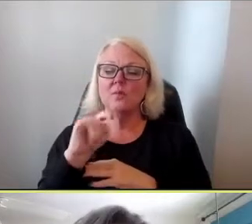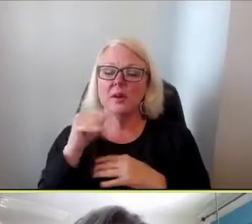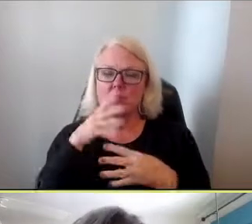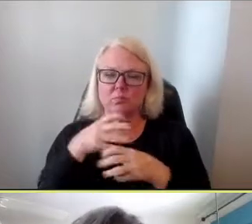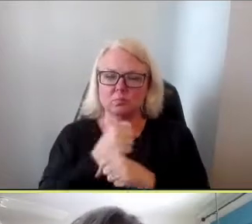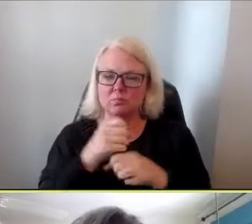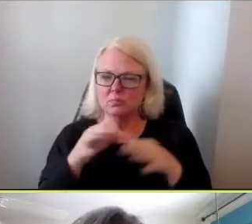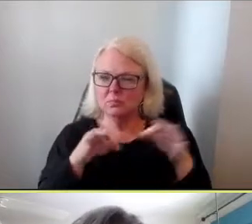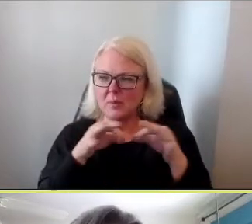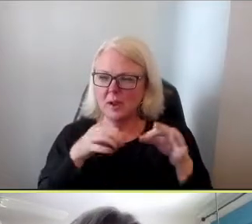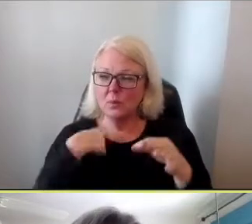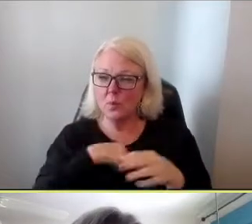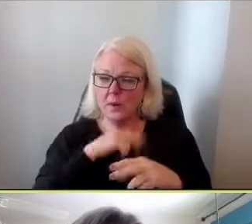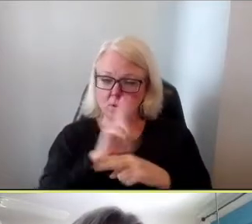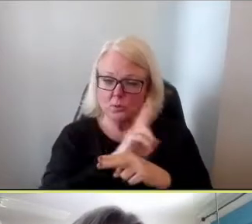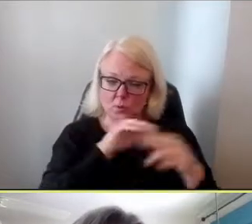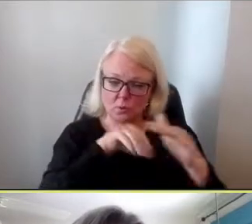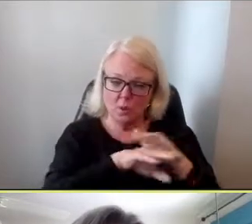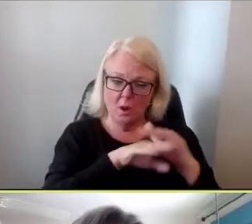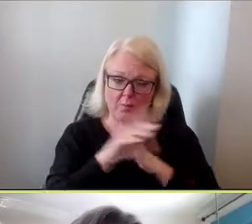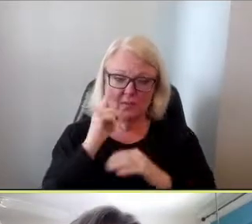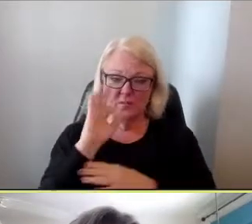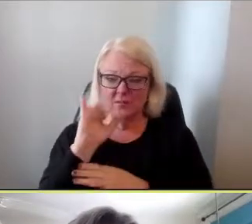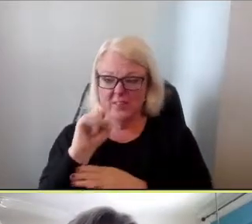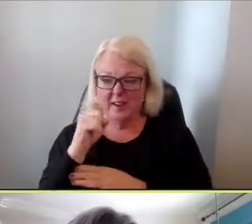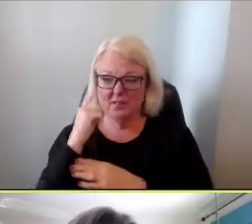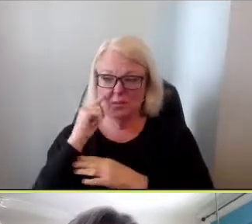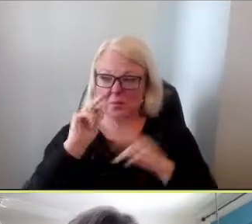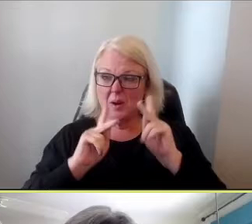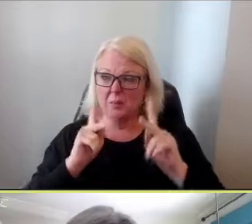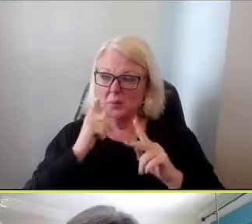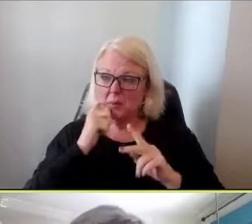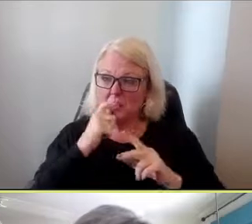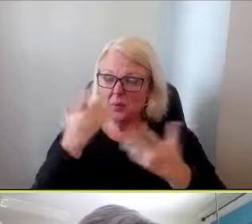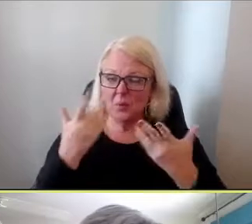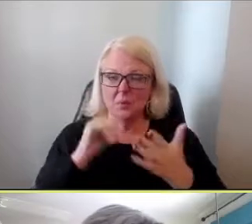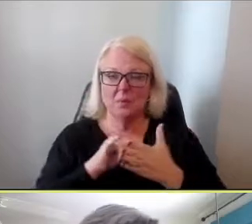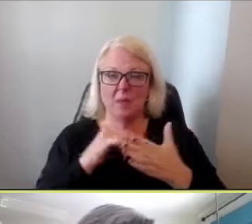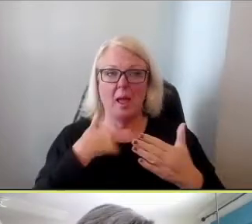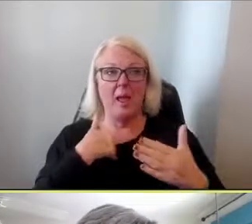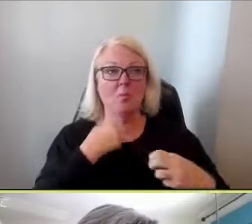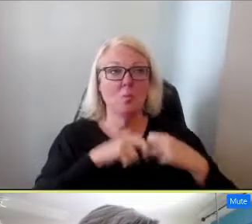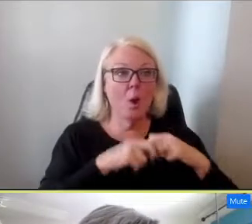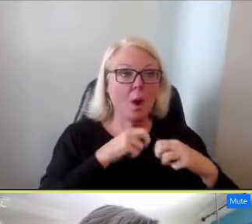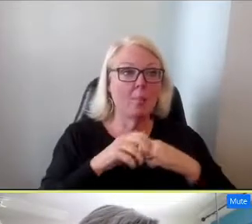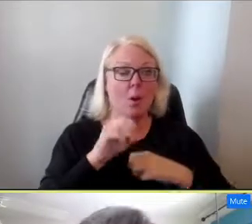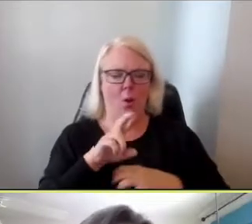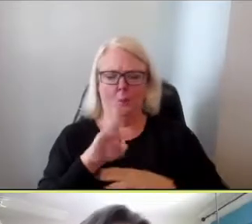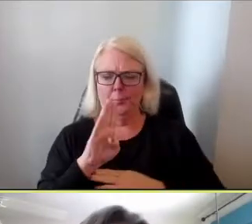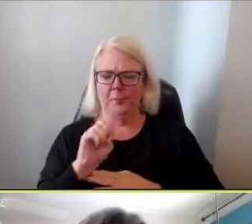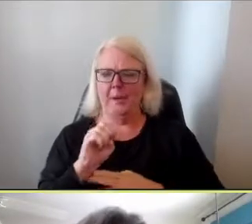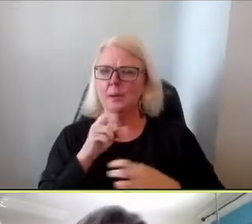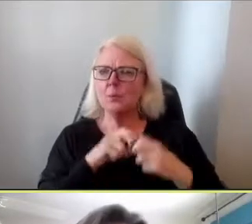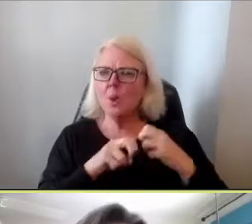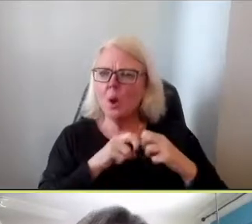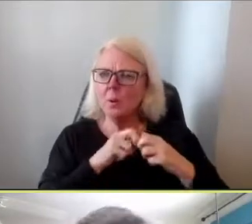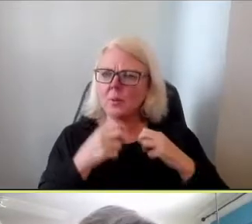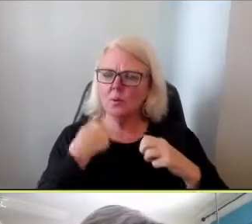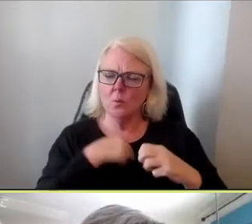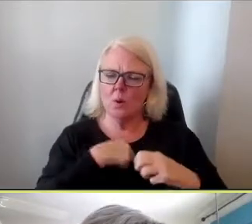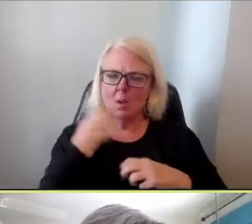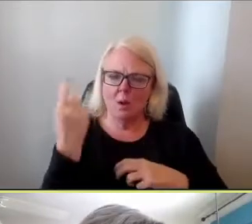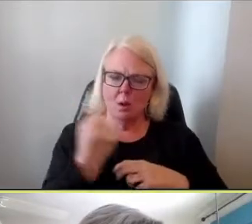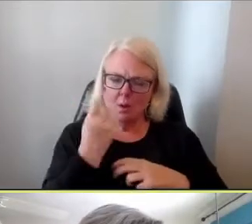use accommodations as fixes for people who are imagined to either have problems or be problems, we are